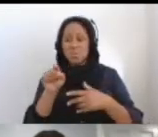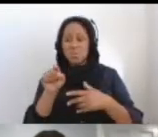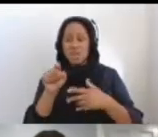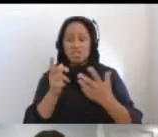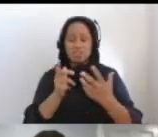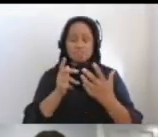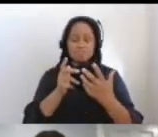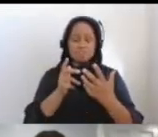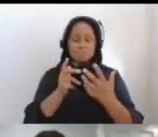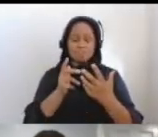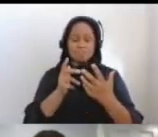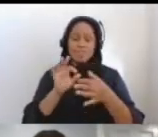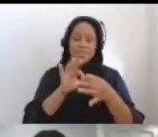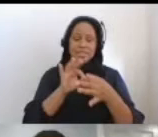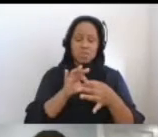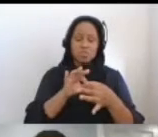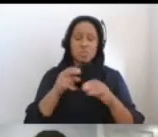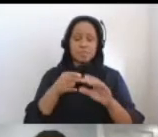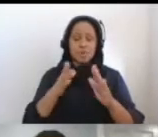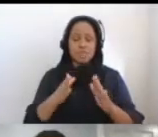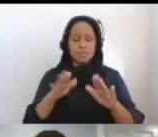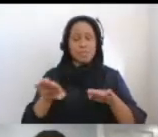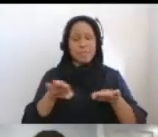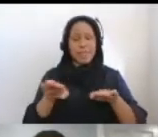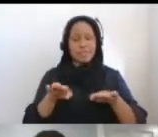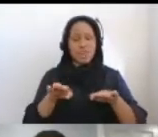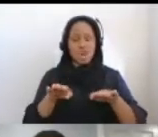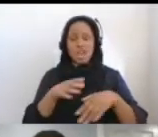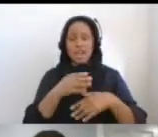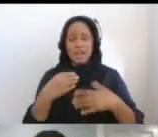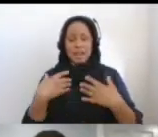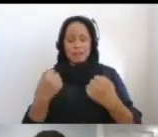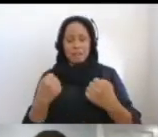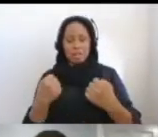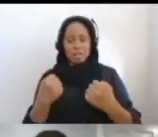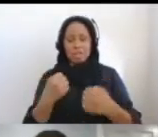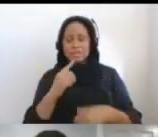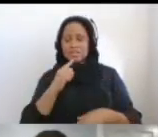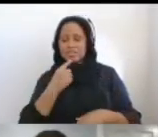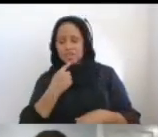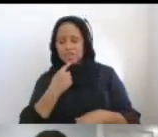behavior levels, health, and sort of like severity of disability.